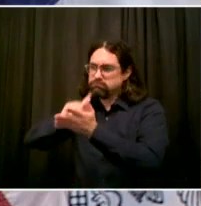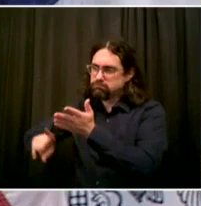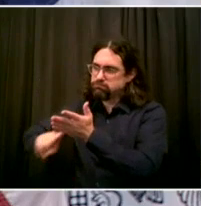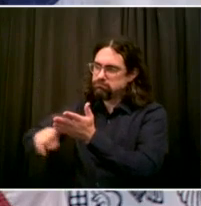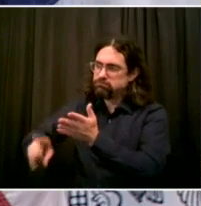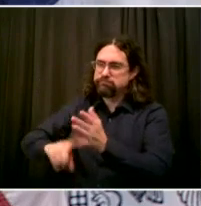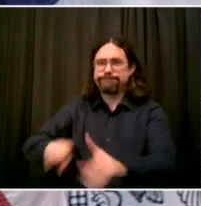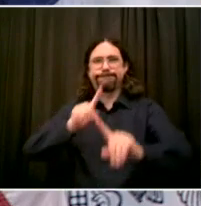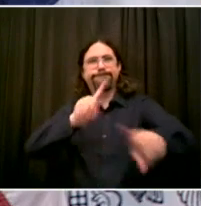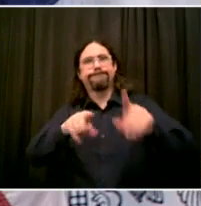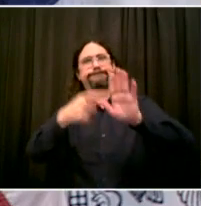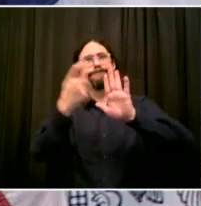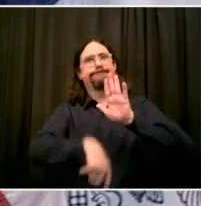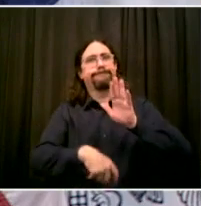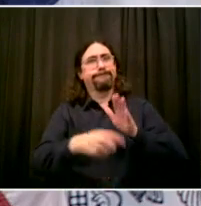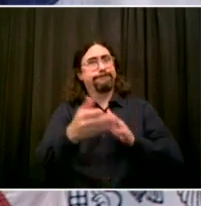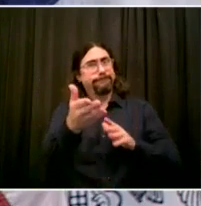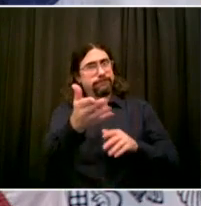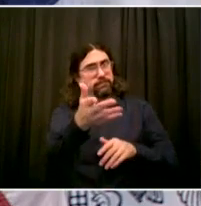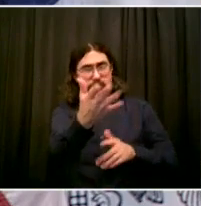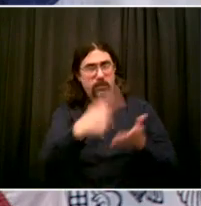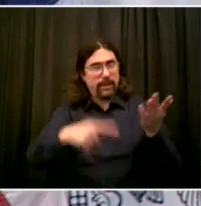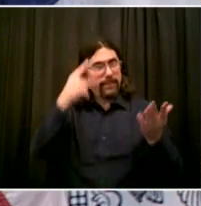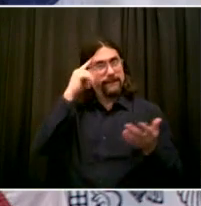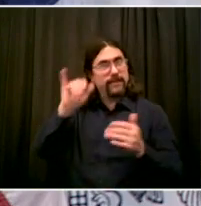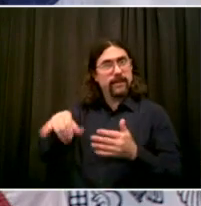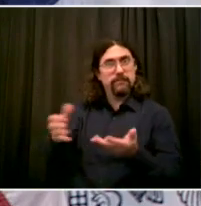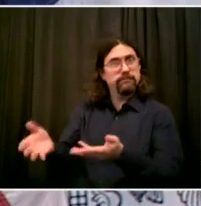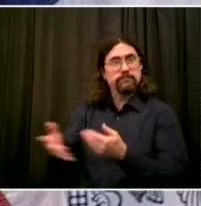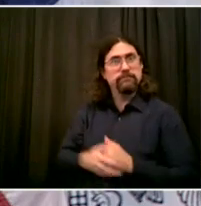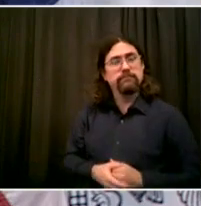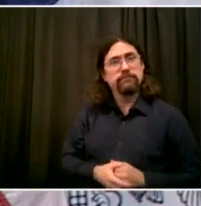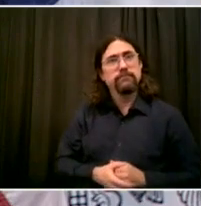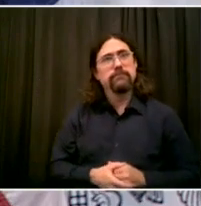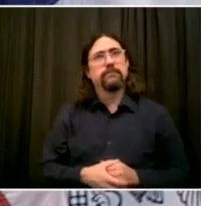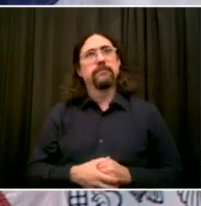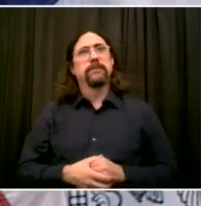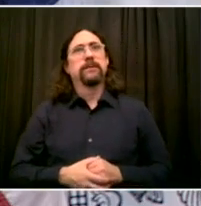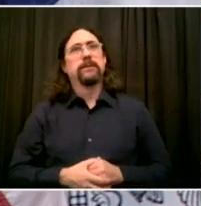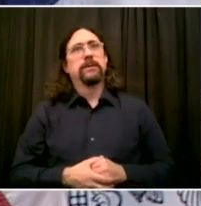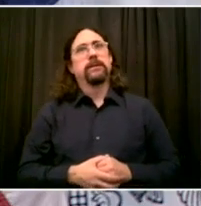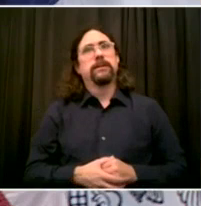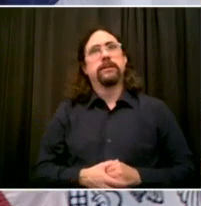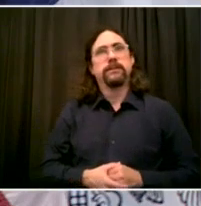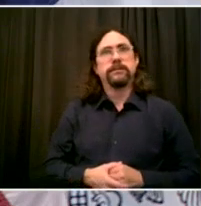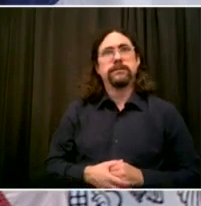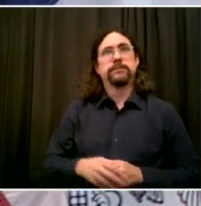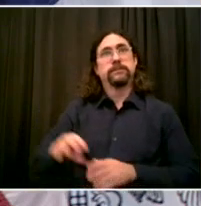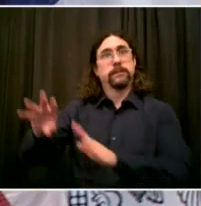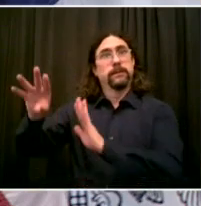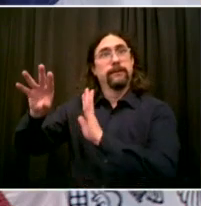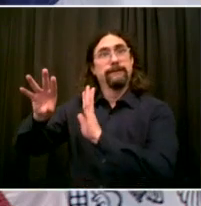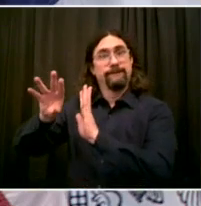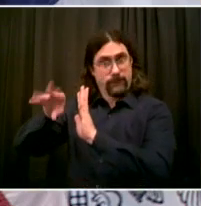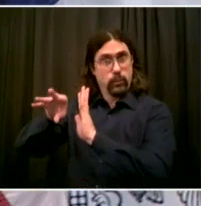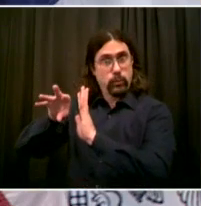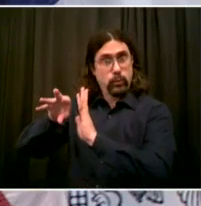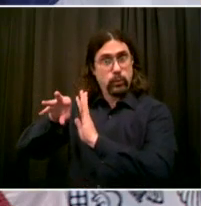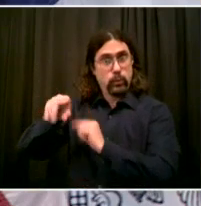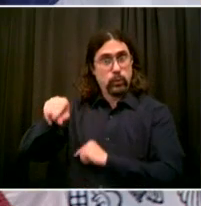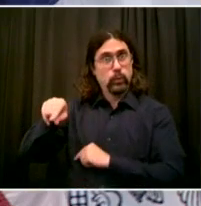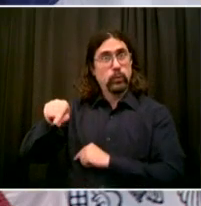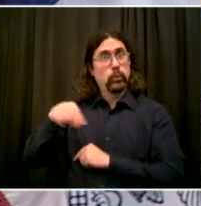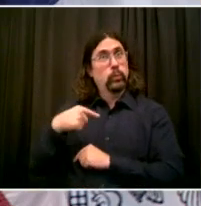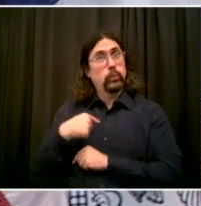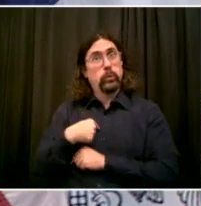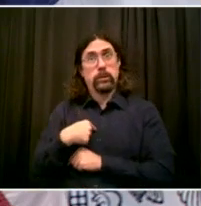not, either by the public or by the NYPD. But if there's anything that has not been seen before, it will be evaluated immediately. We intend